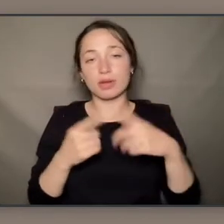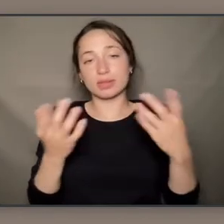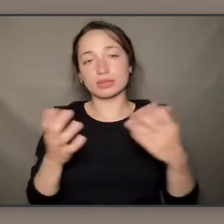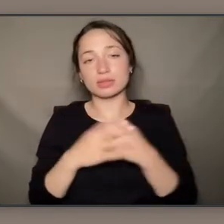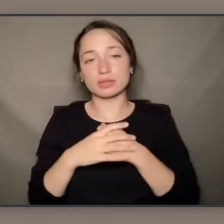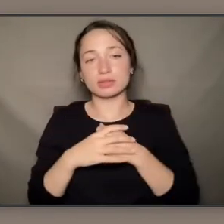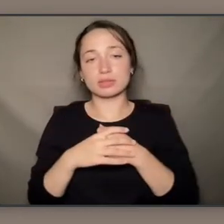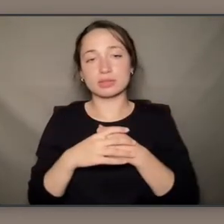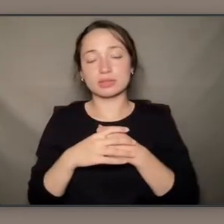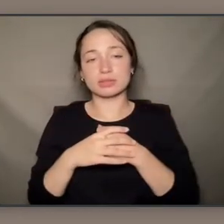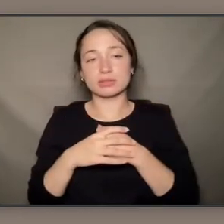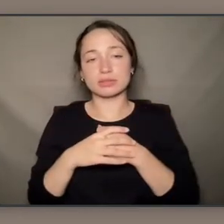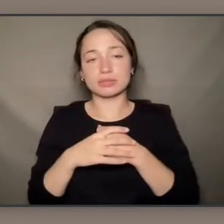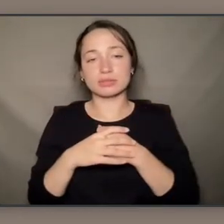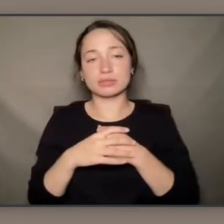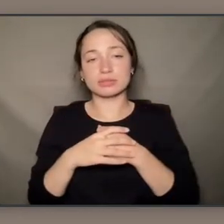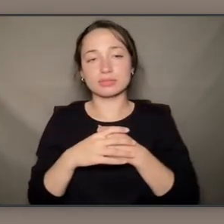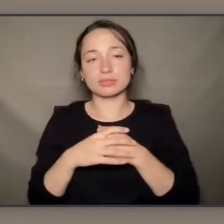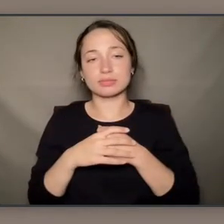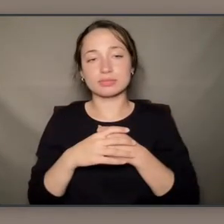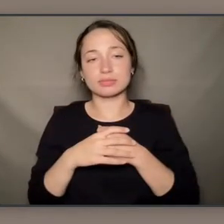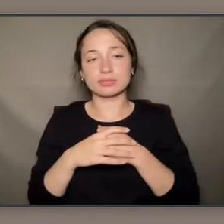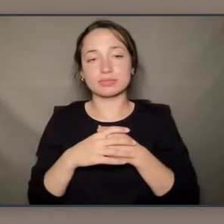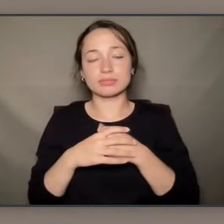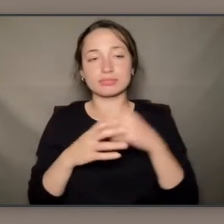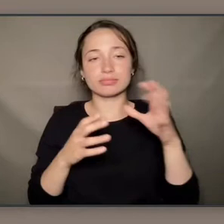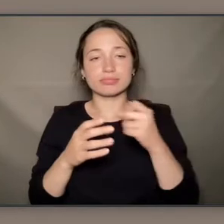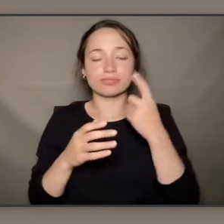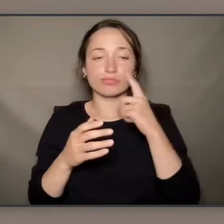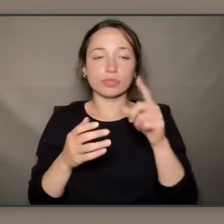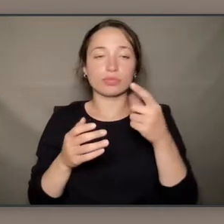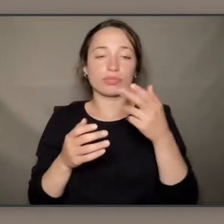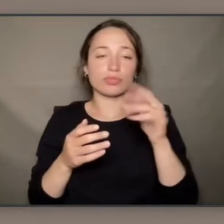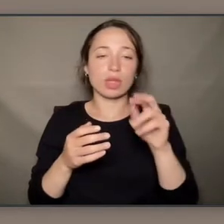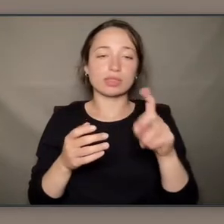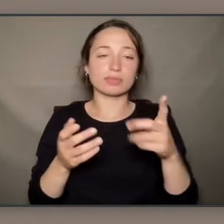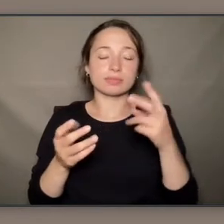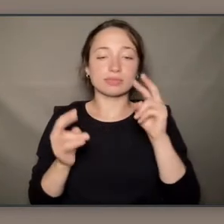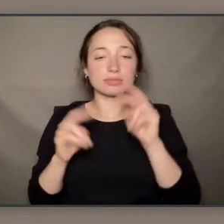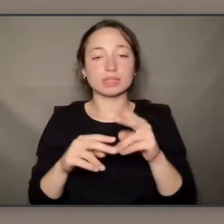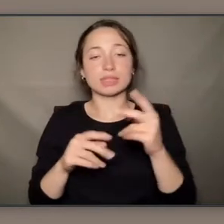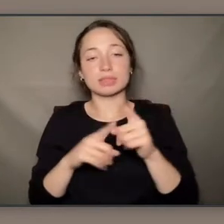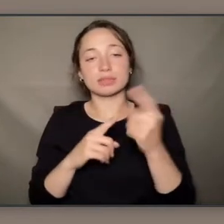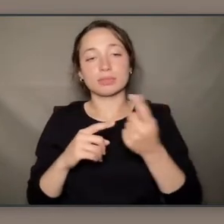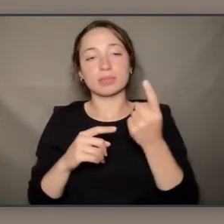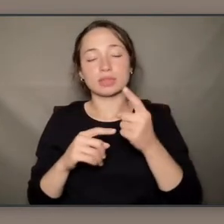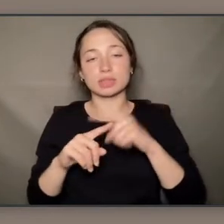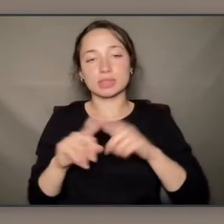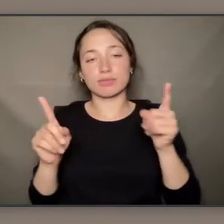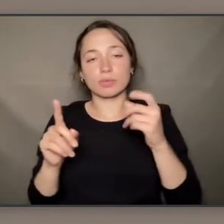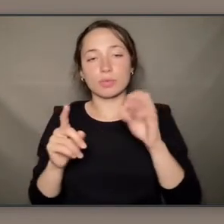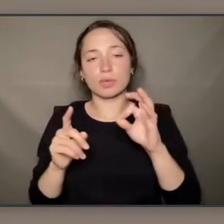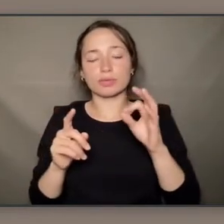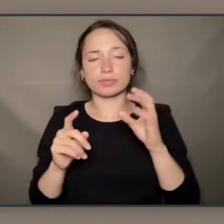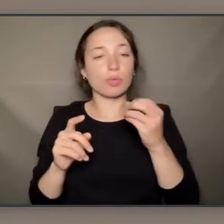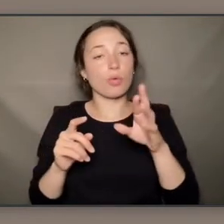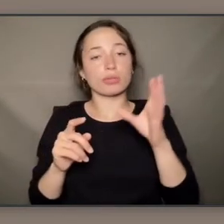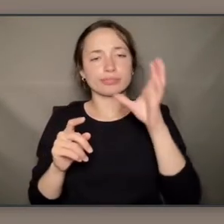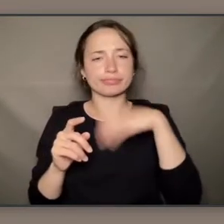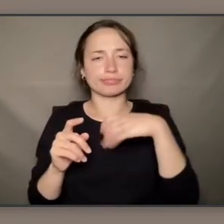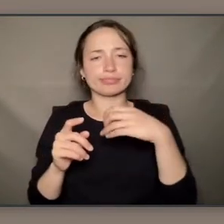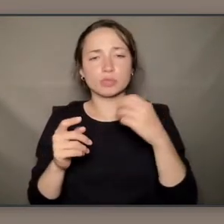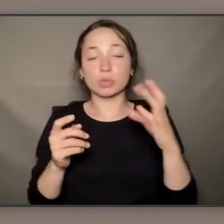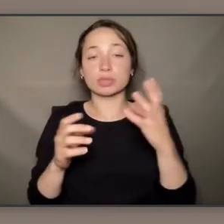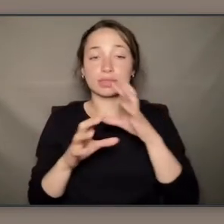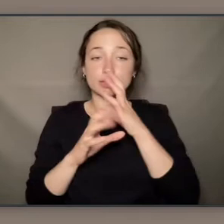to learn more about it, taking it for granted, seeing it as something